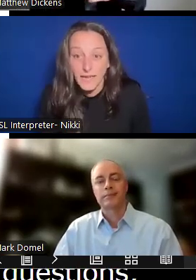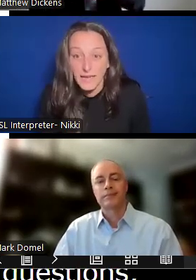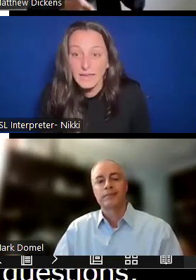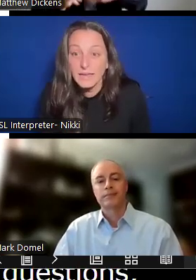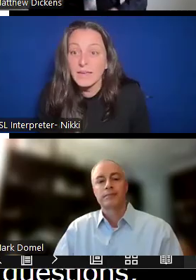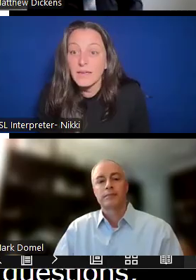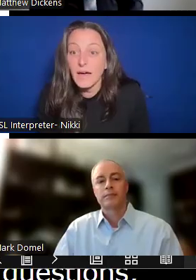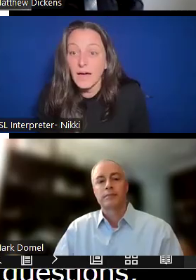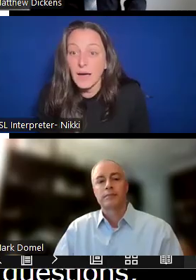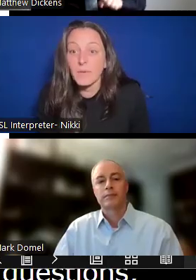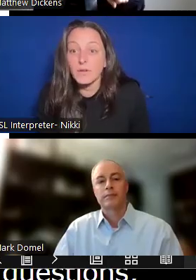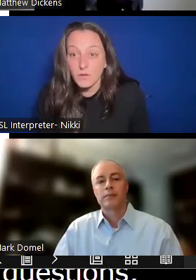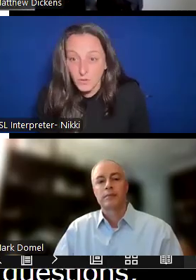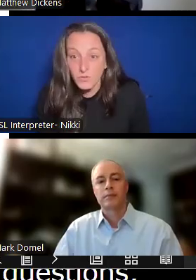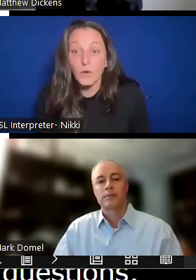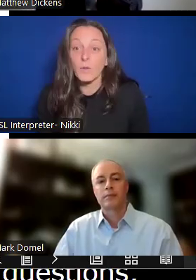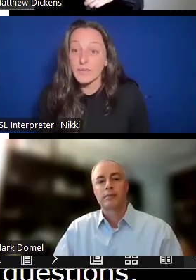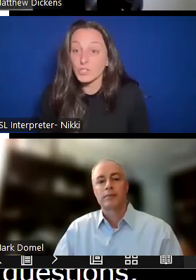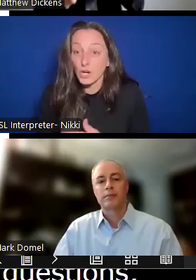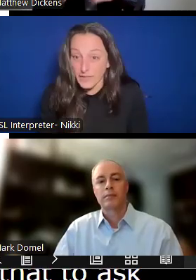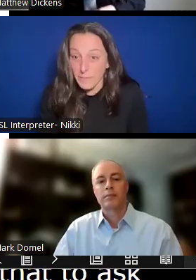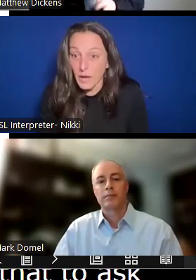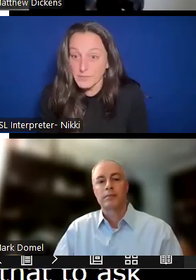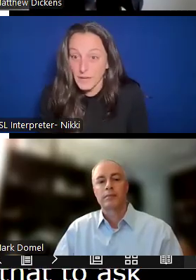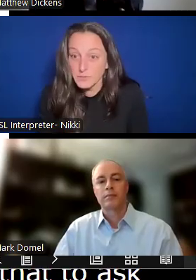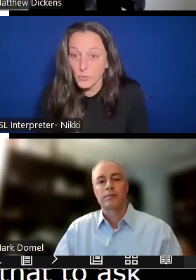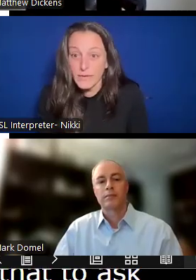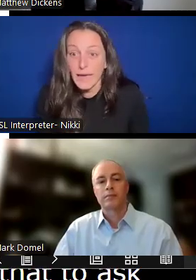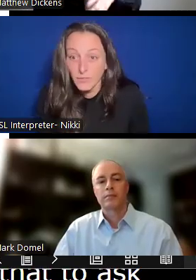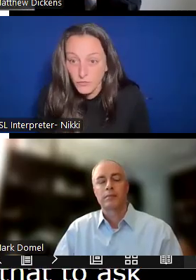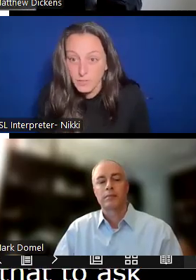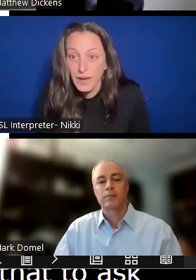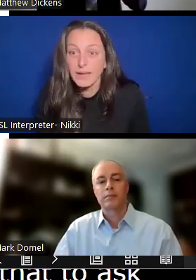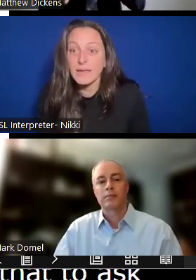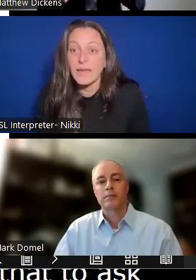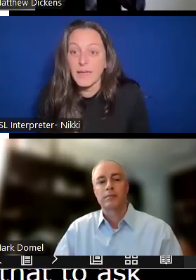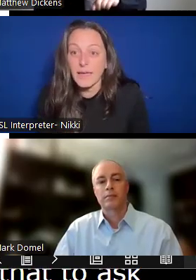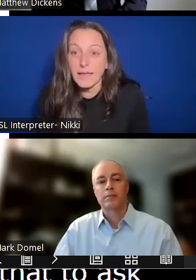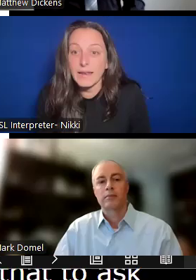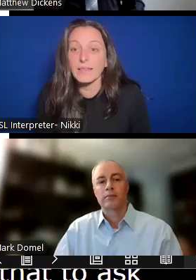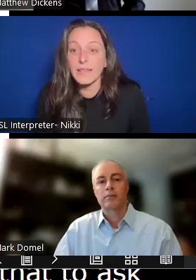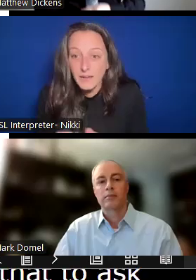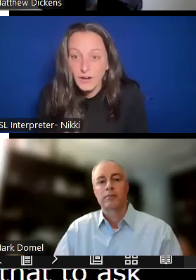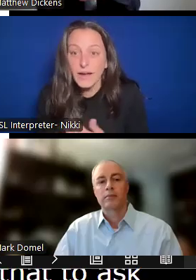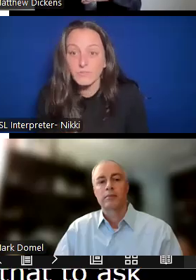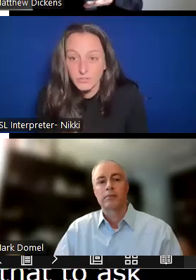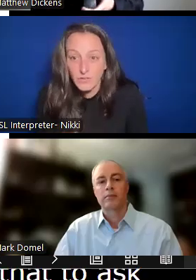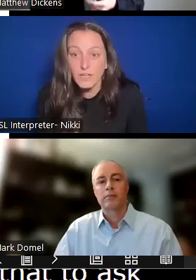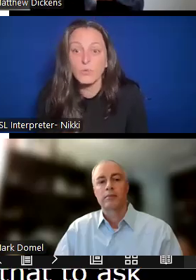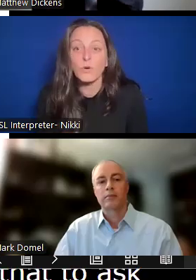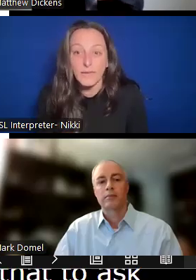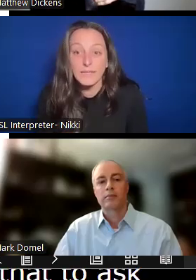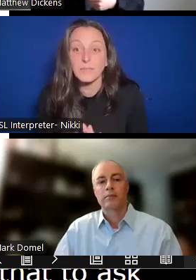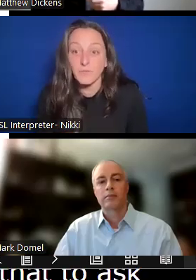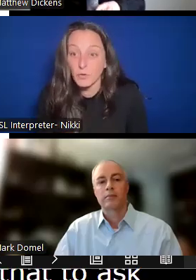webinar today, um, there will be a survey that pops up so that we can gather feedback. And later, after the survey,